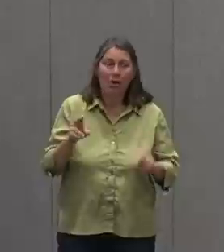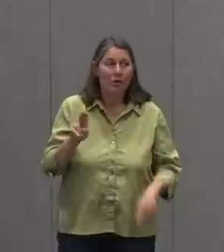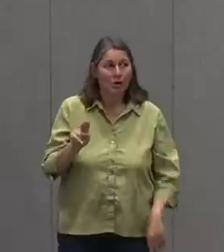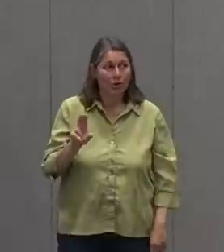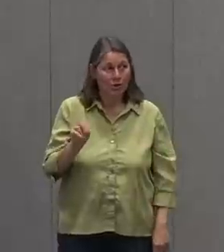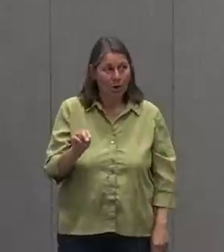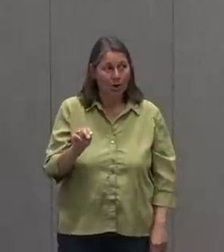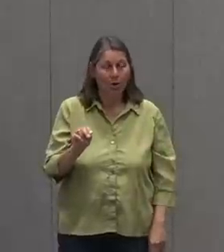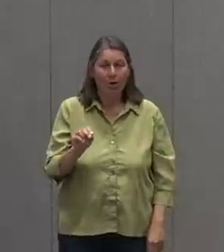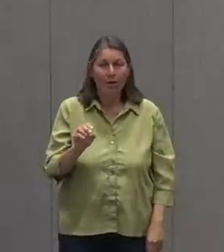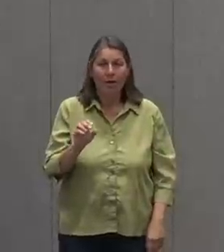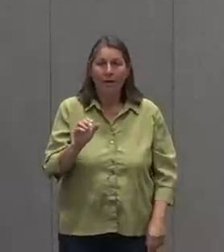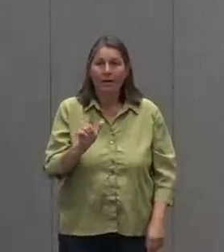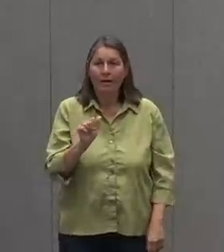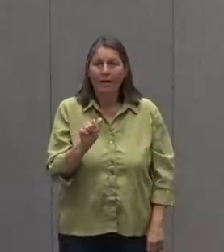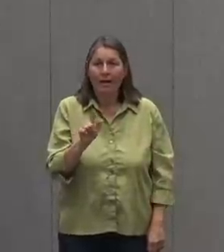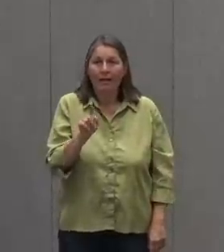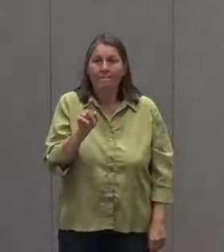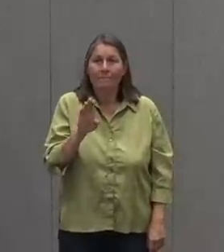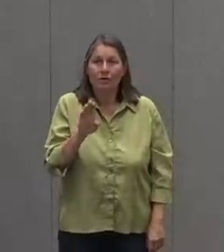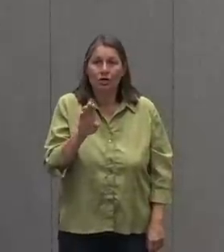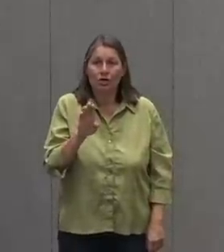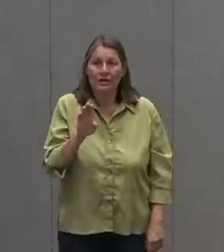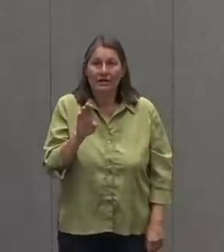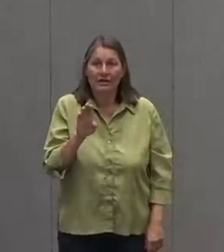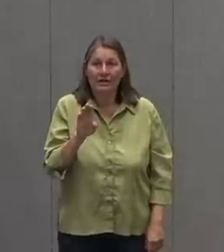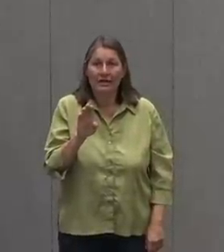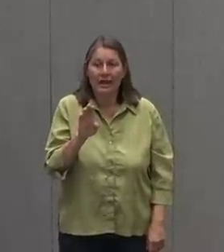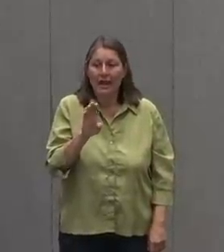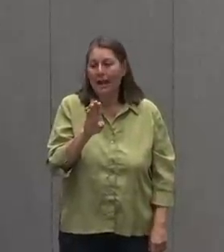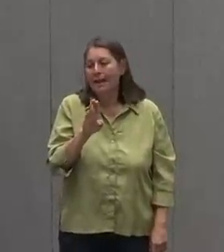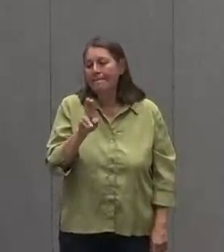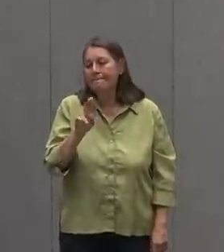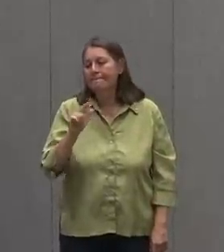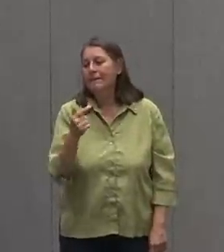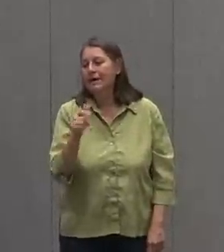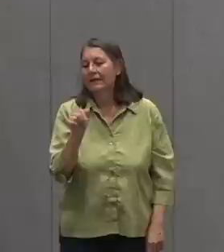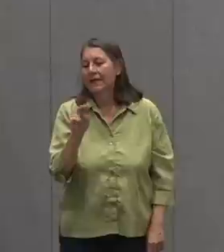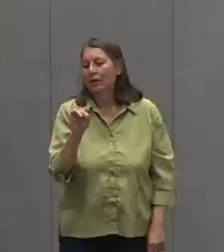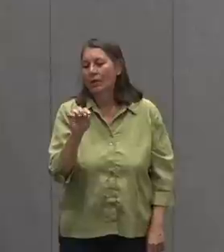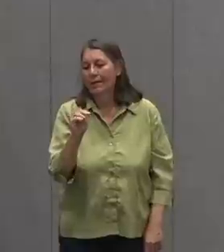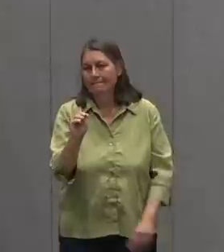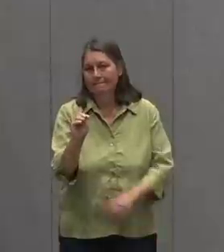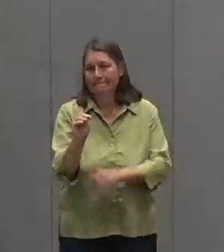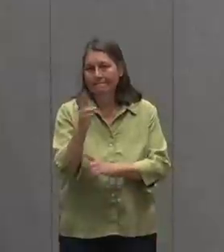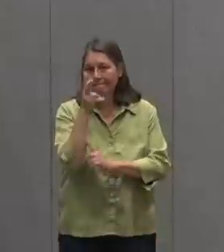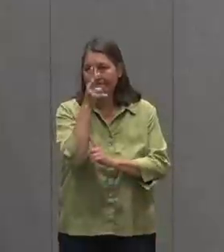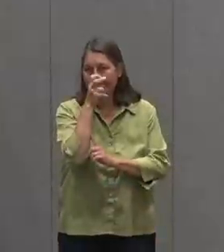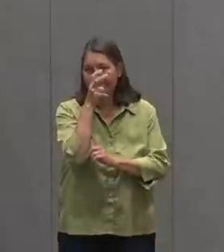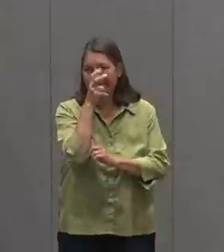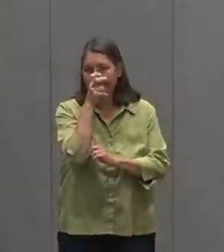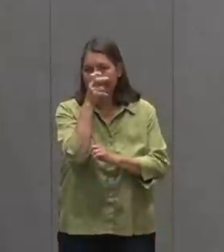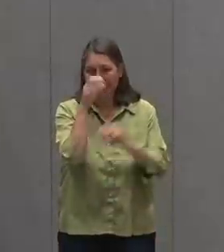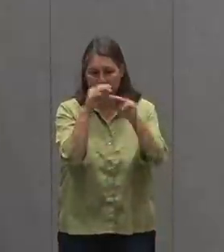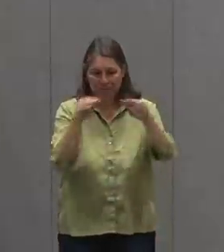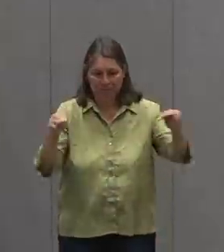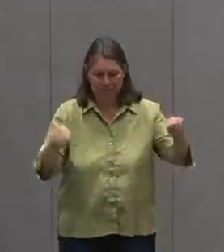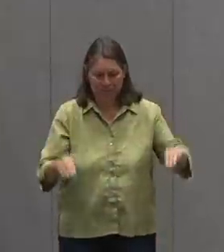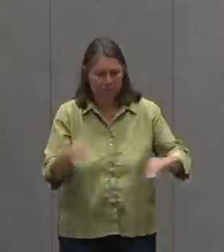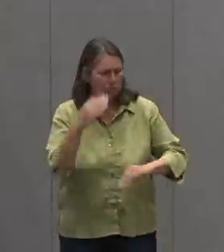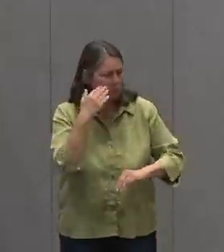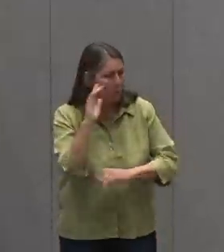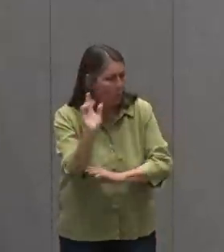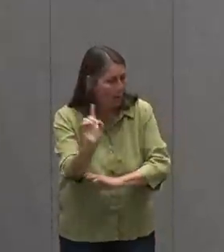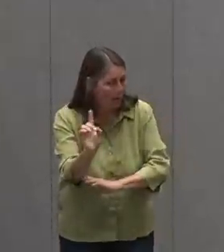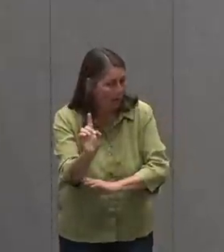the Albuquerque Bugarium. Some. I found a picture of Albuquerque Bugarium. Do you guys know where